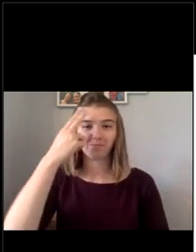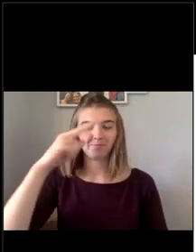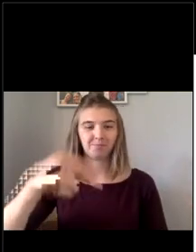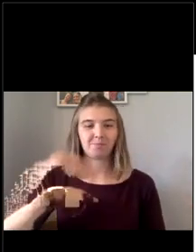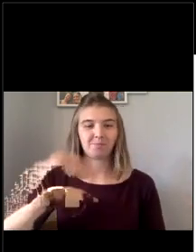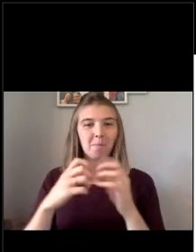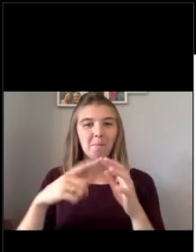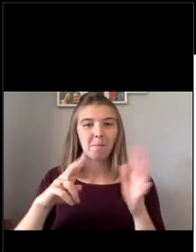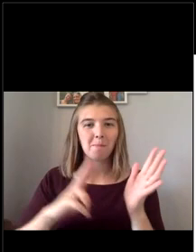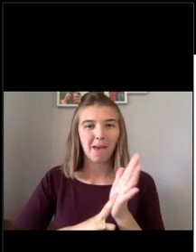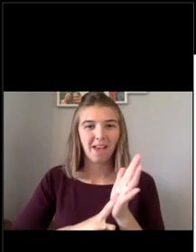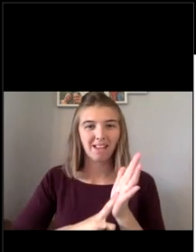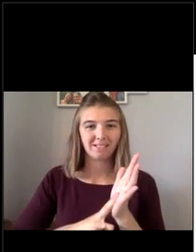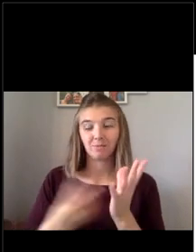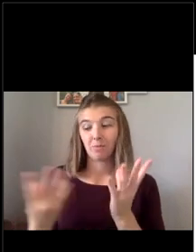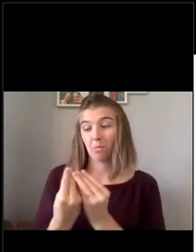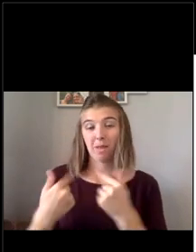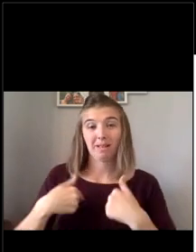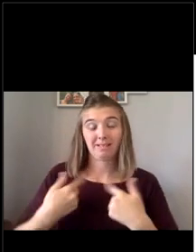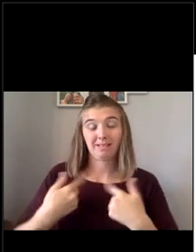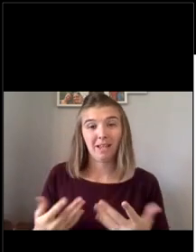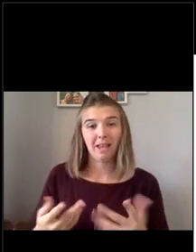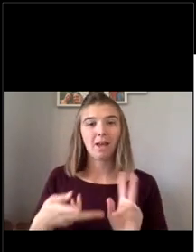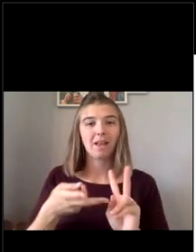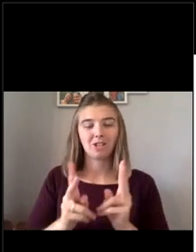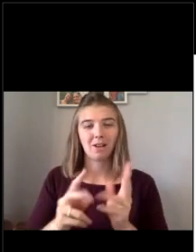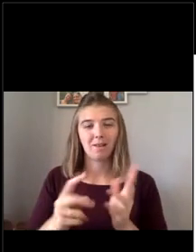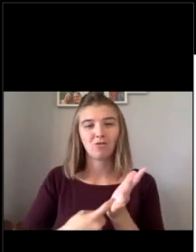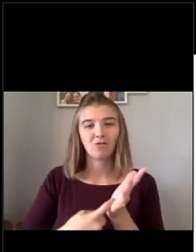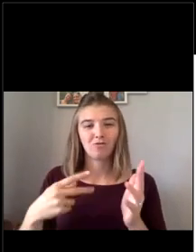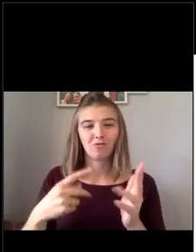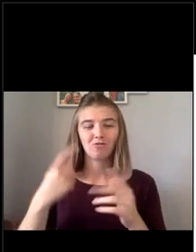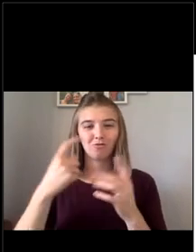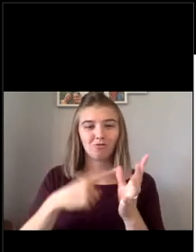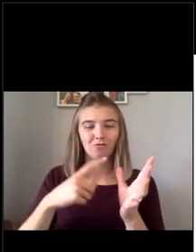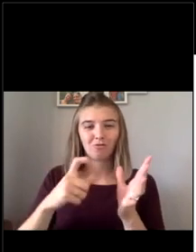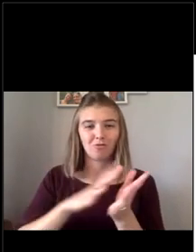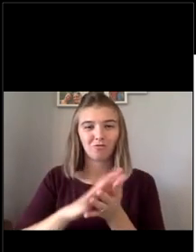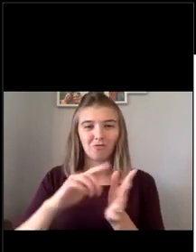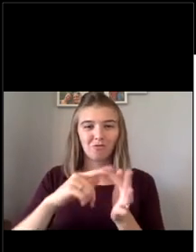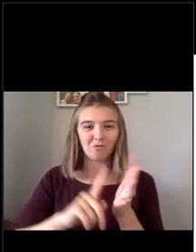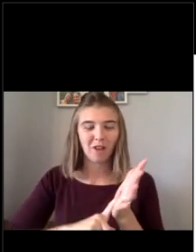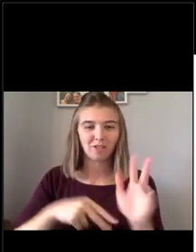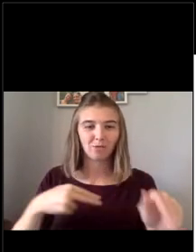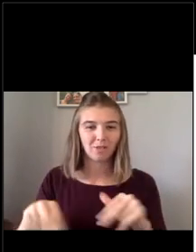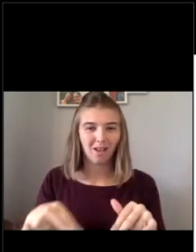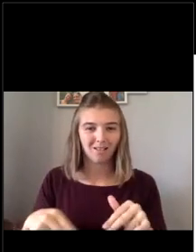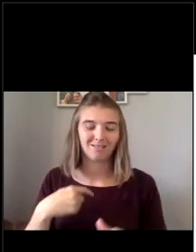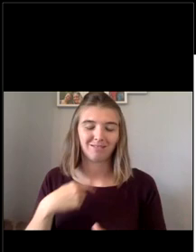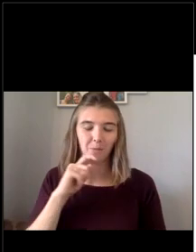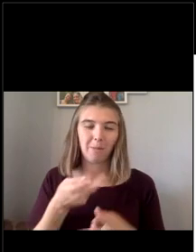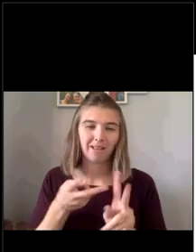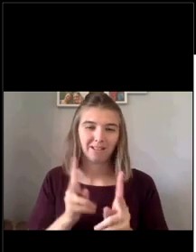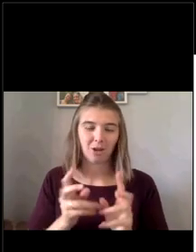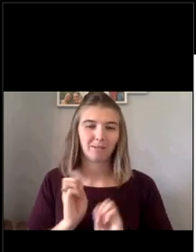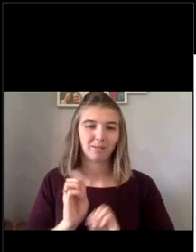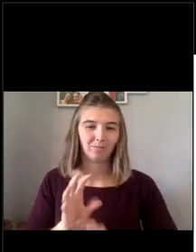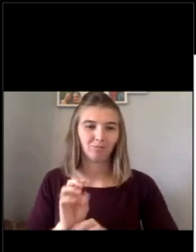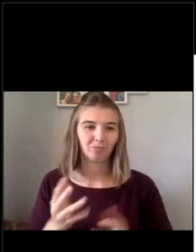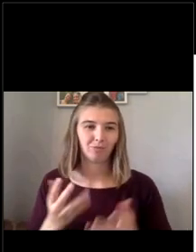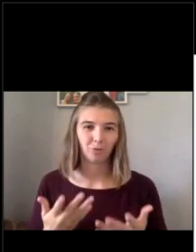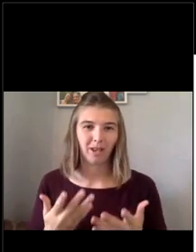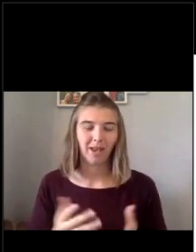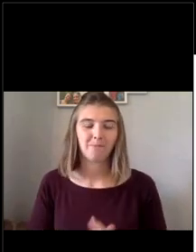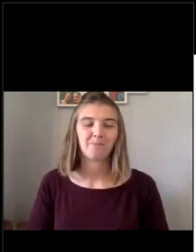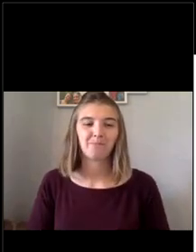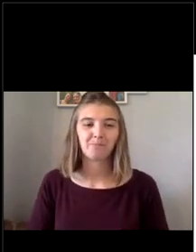joining me on screen is Rachel Dance, who is going to be doing our sign language interpretation for the course of today's webinar.